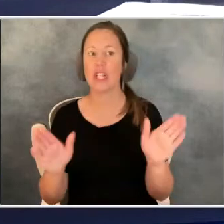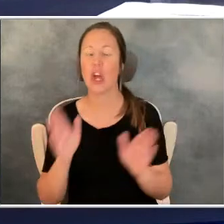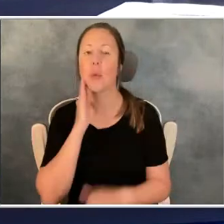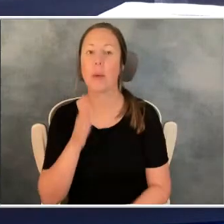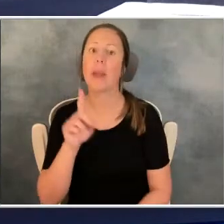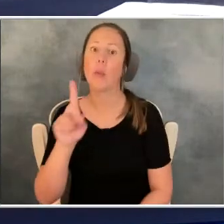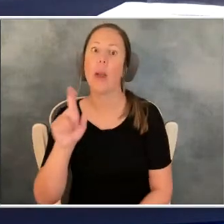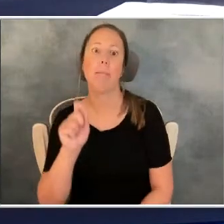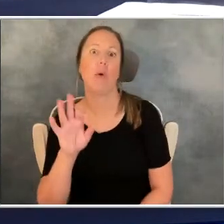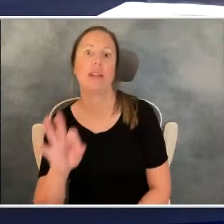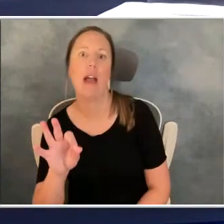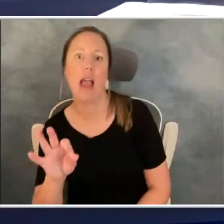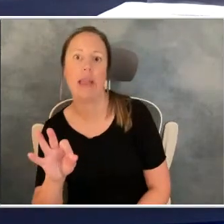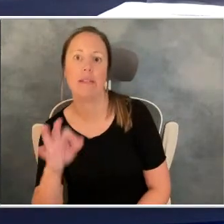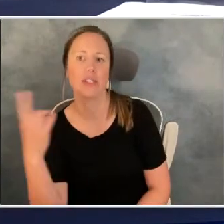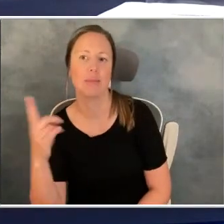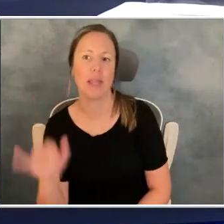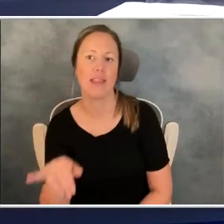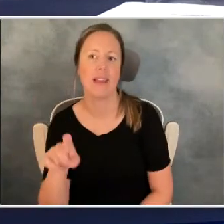on the street.